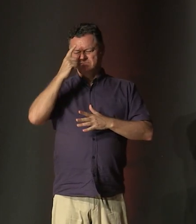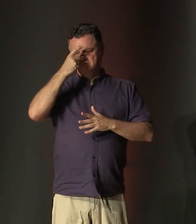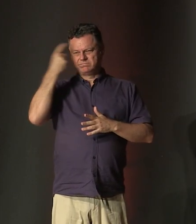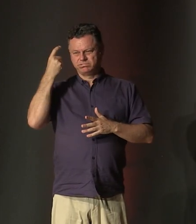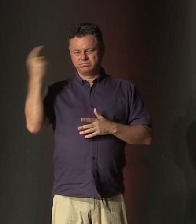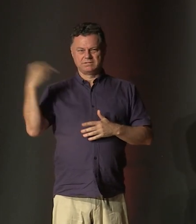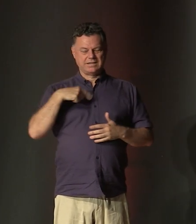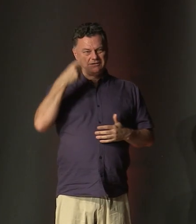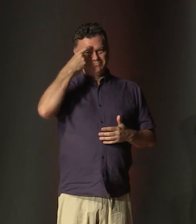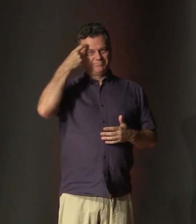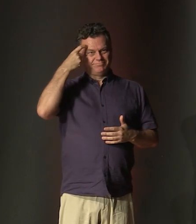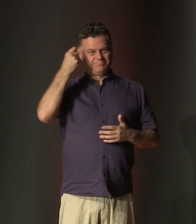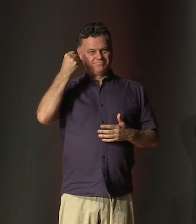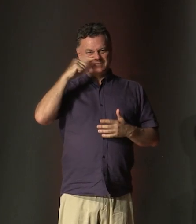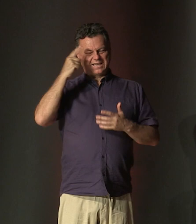abuse.